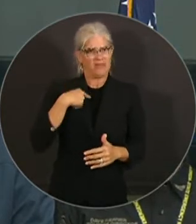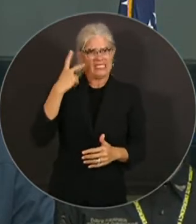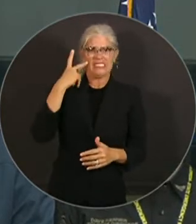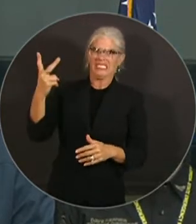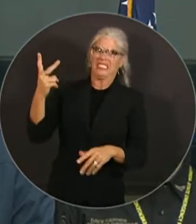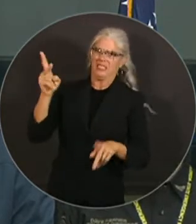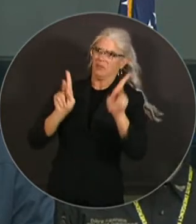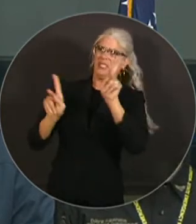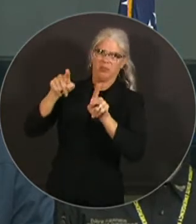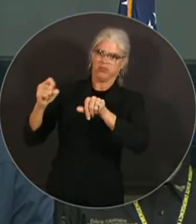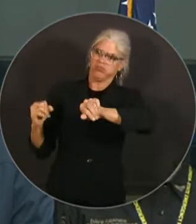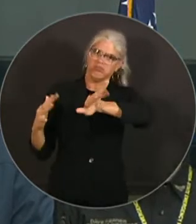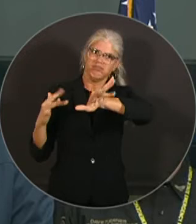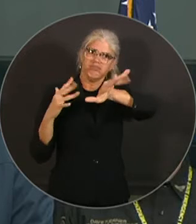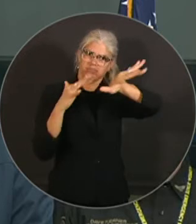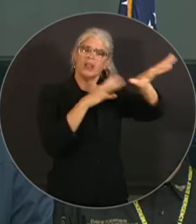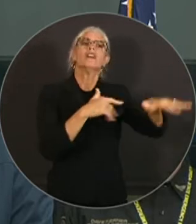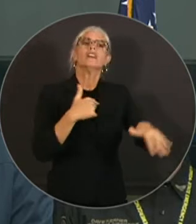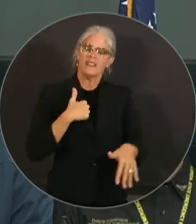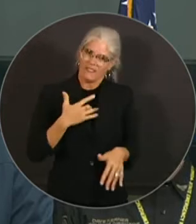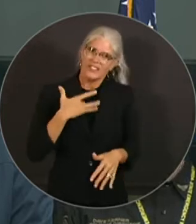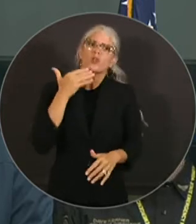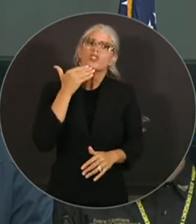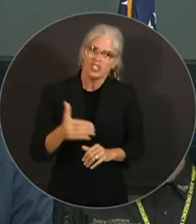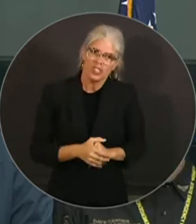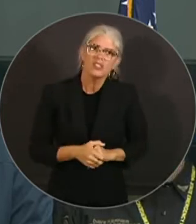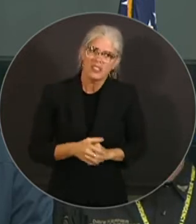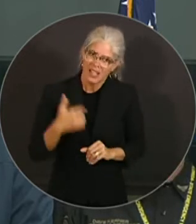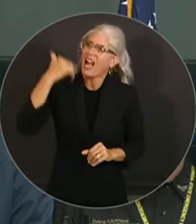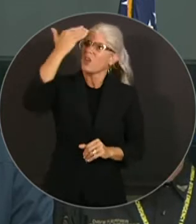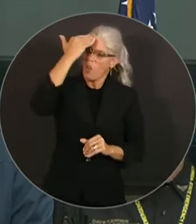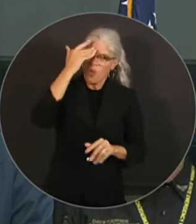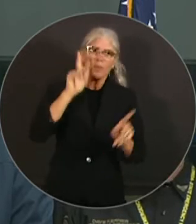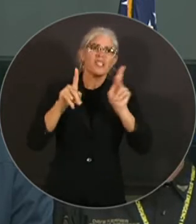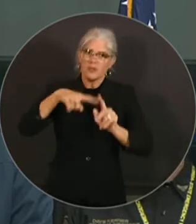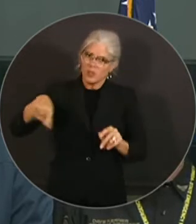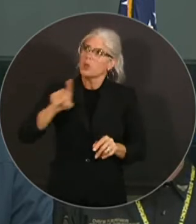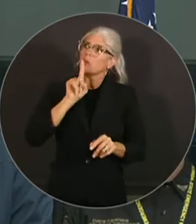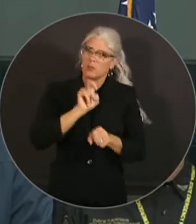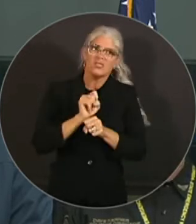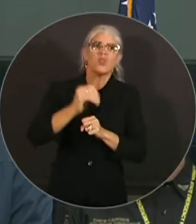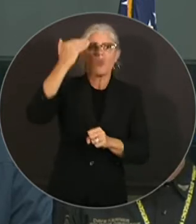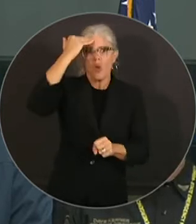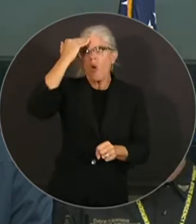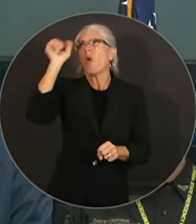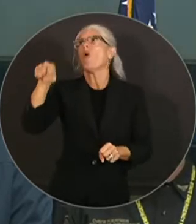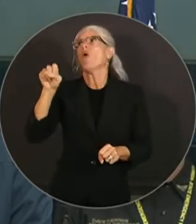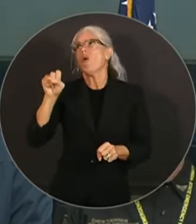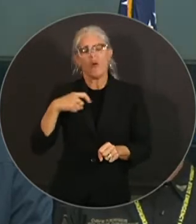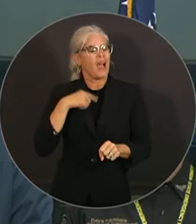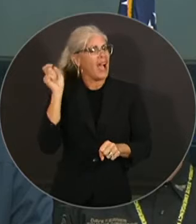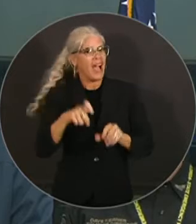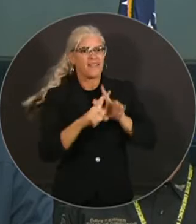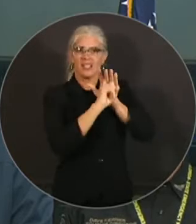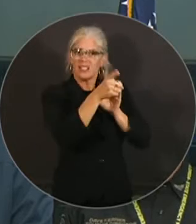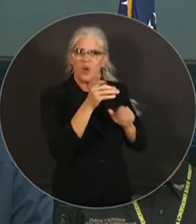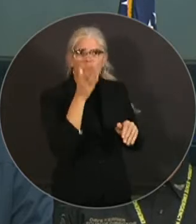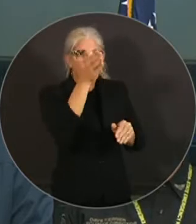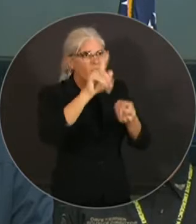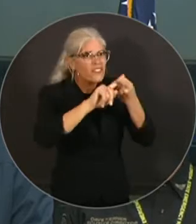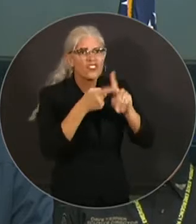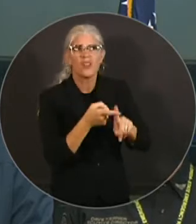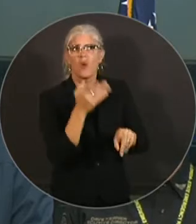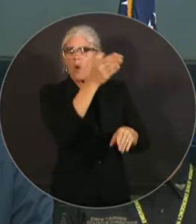what's happening right now, these are individuals that are either going to friends, family, or they have the necessary means to do something, and they're doing it well in advance